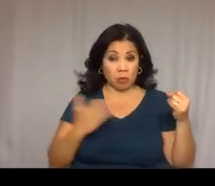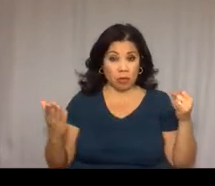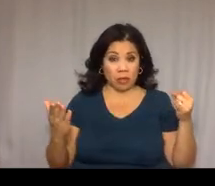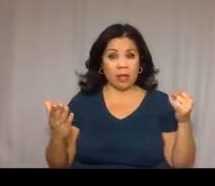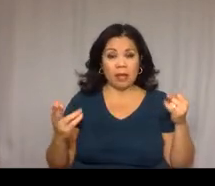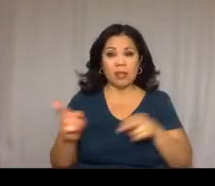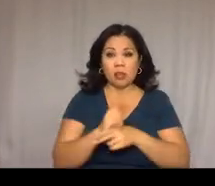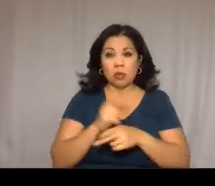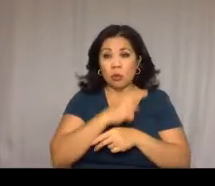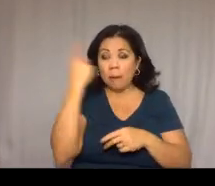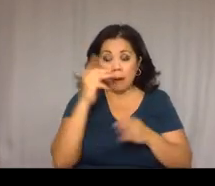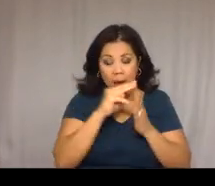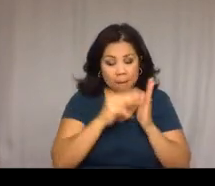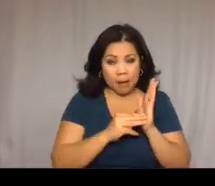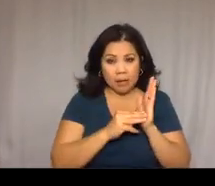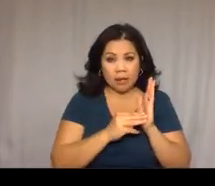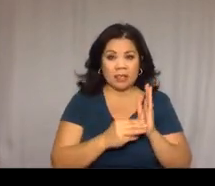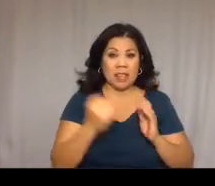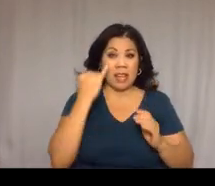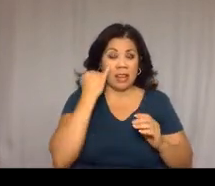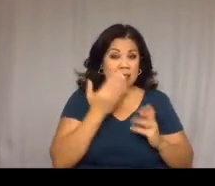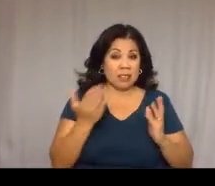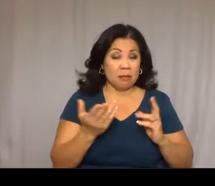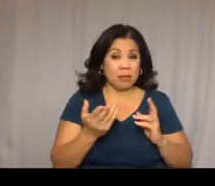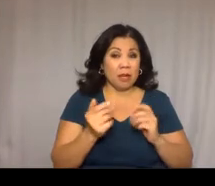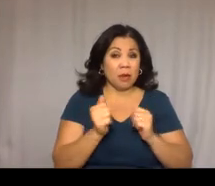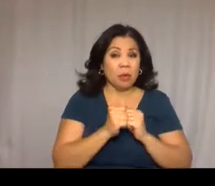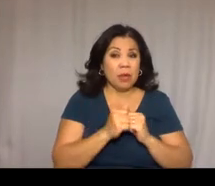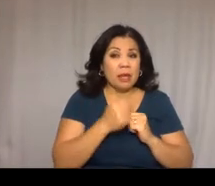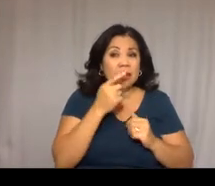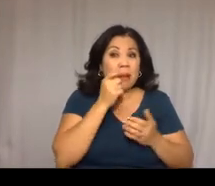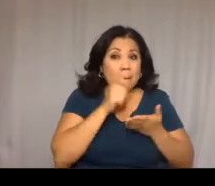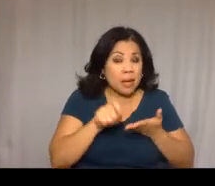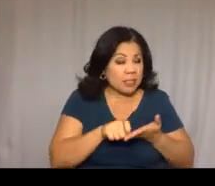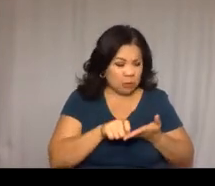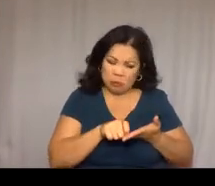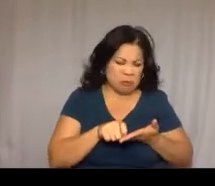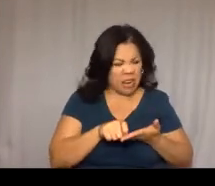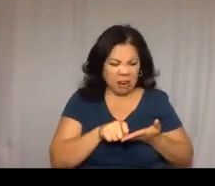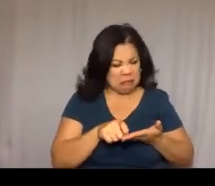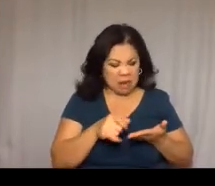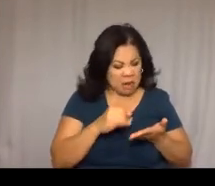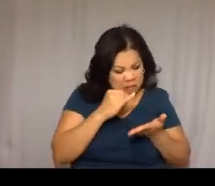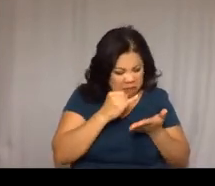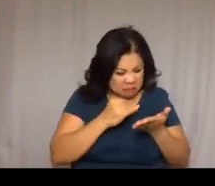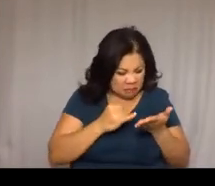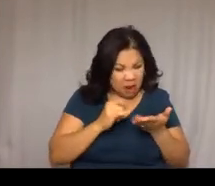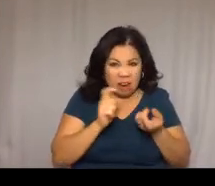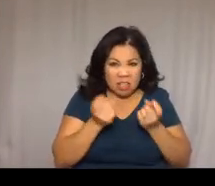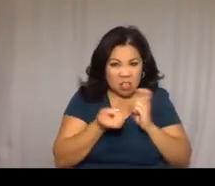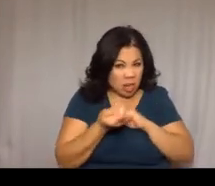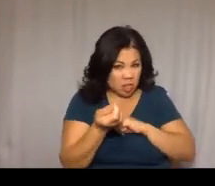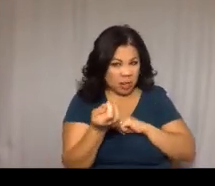is if there's something about your pencil line that you don't like, you can correct it when you do the Sharpie. Make a little change, because you can